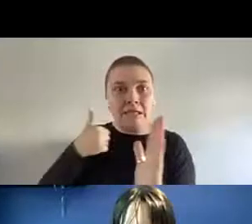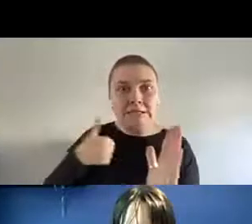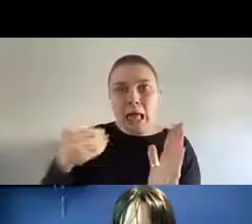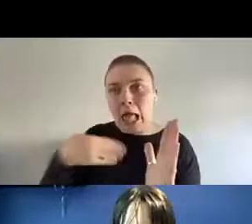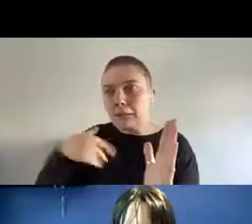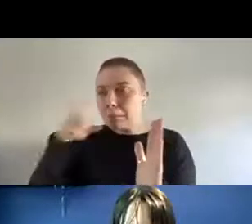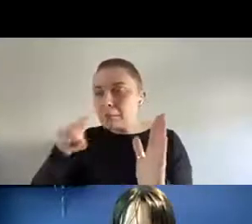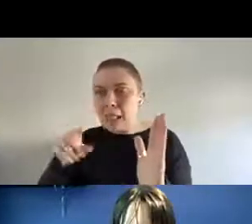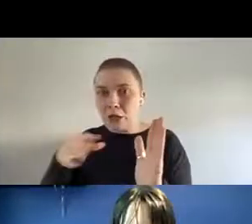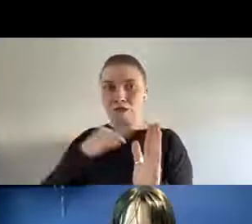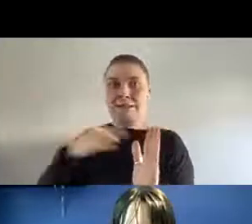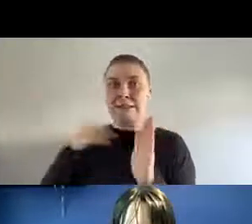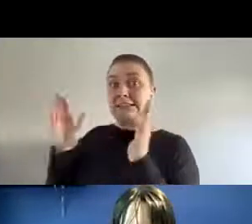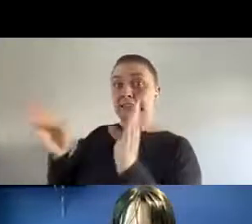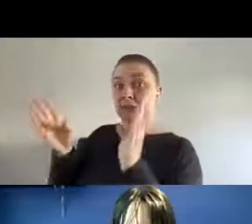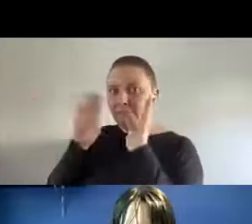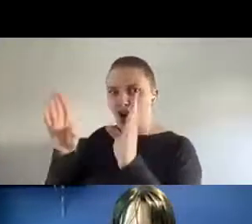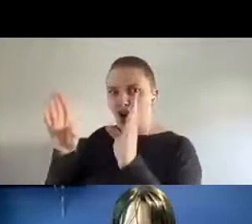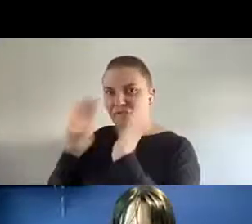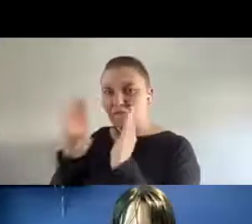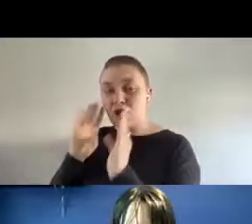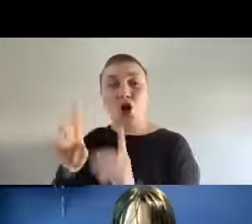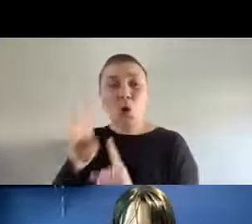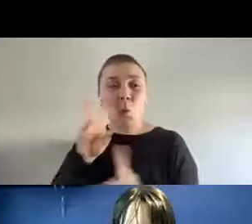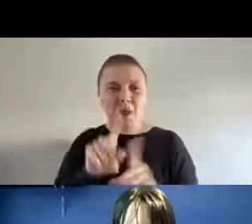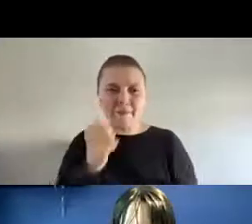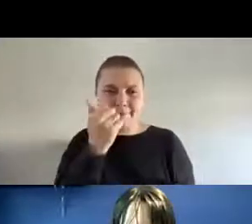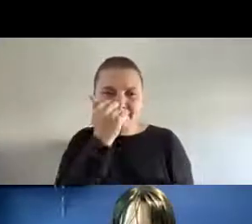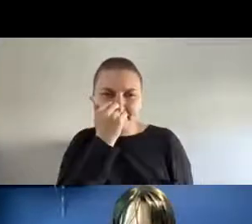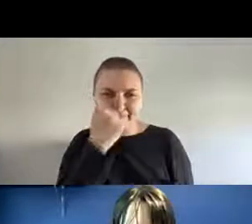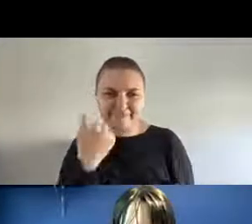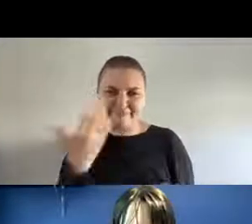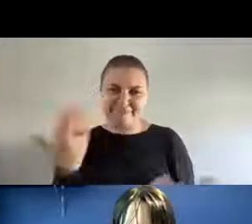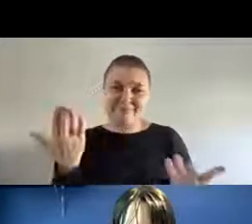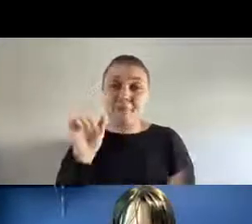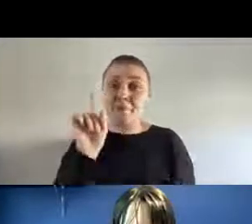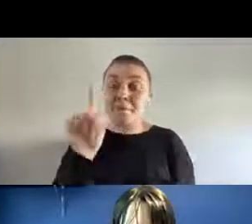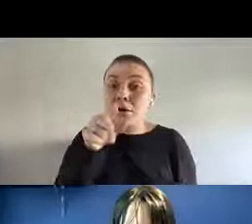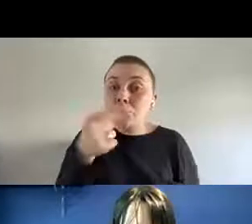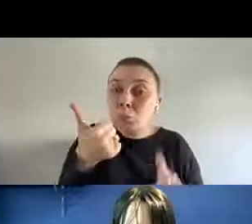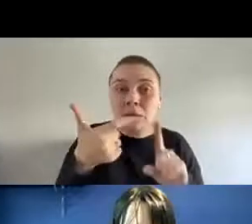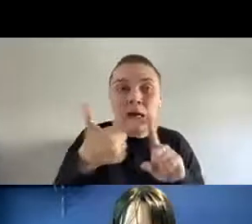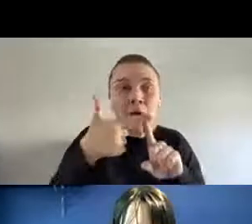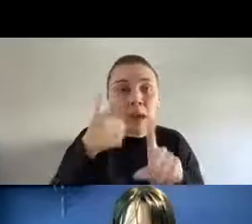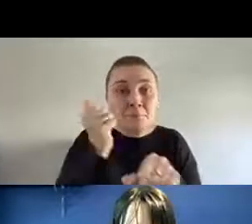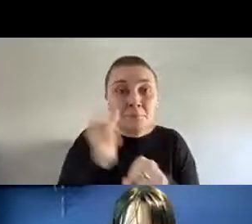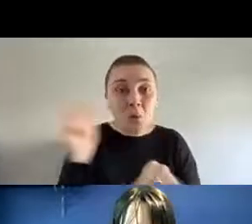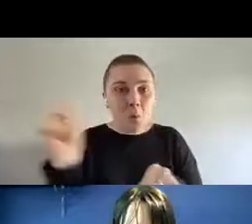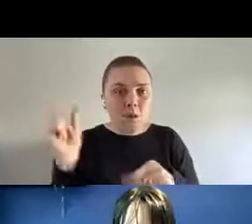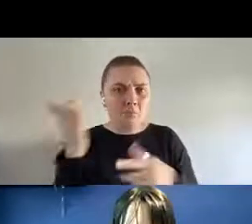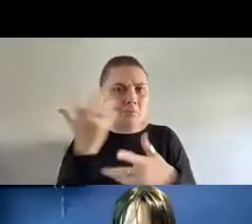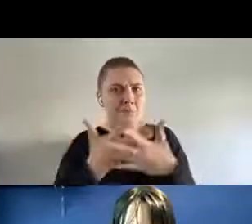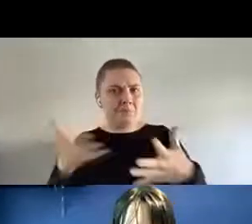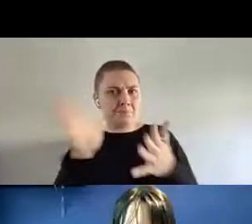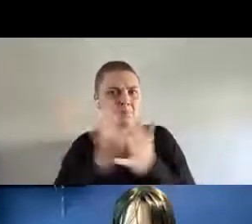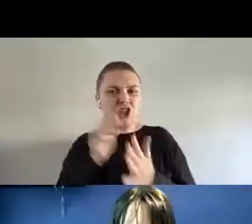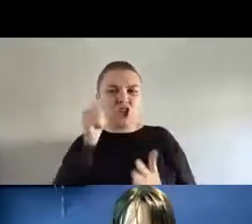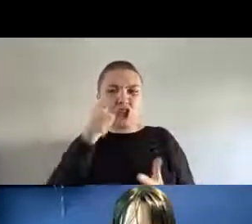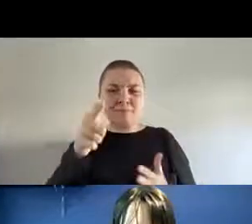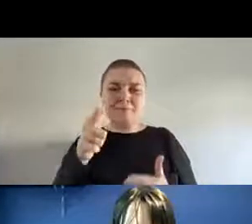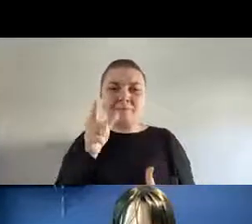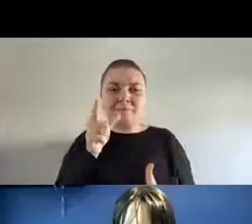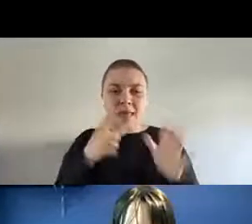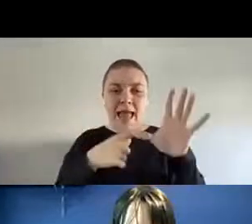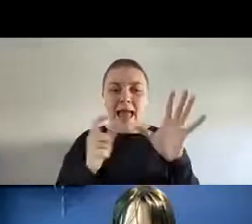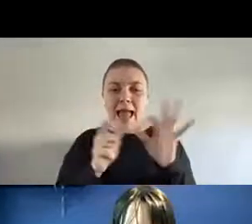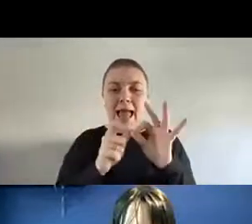risk. And it sort of seems like a subtle thing, but this is an example of the way that, you know, this ableist rhetoric and